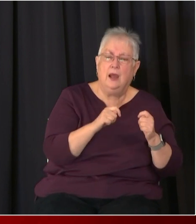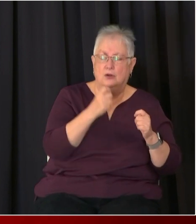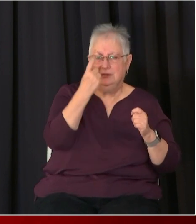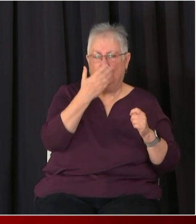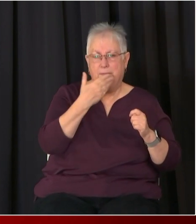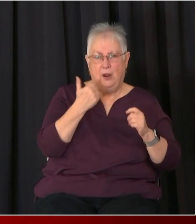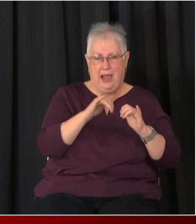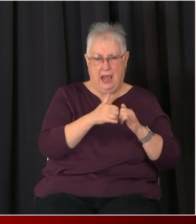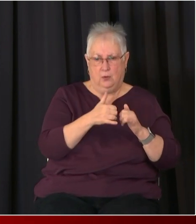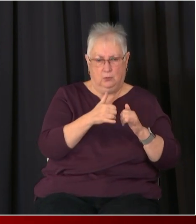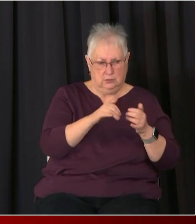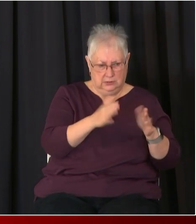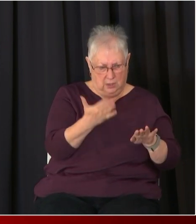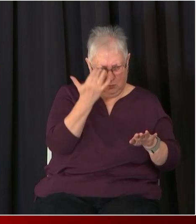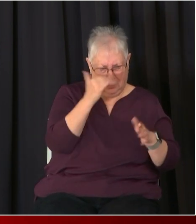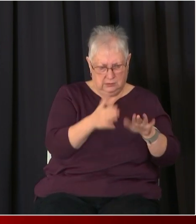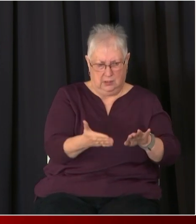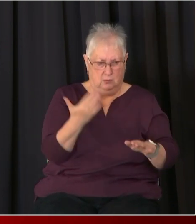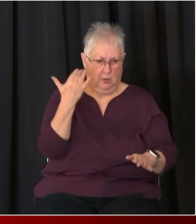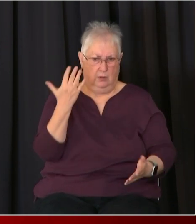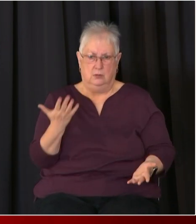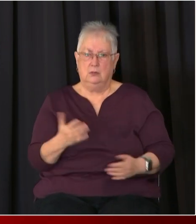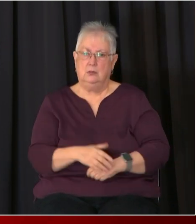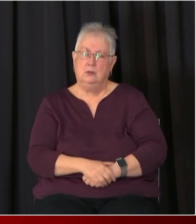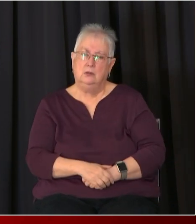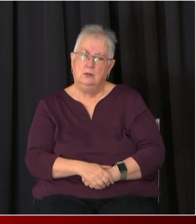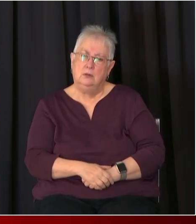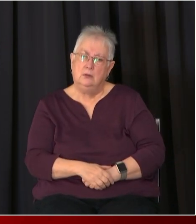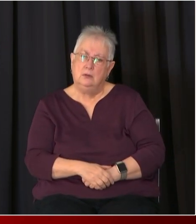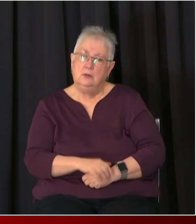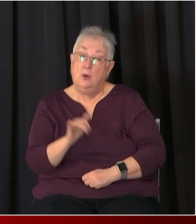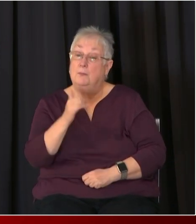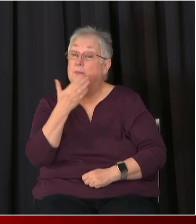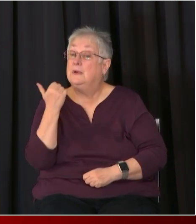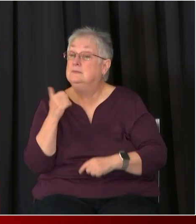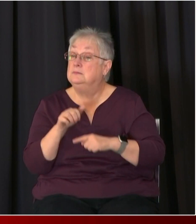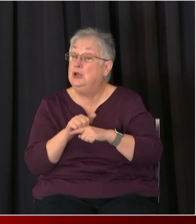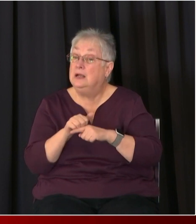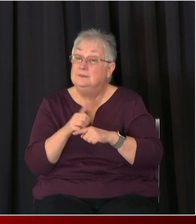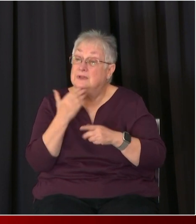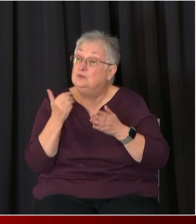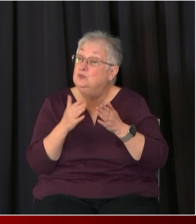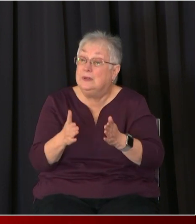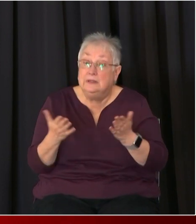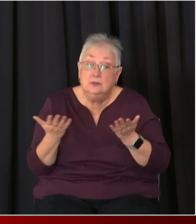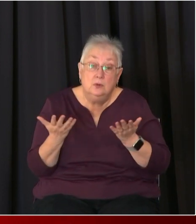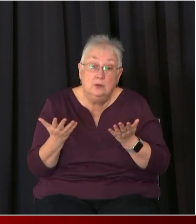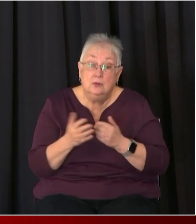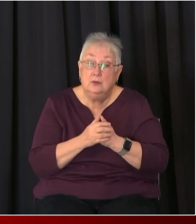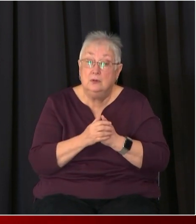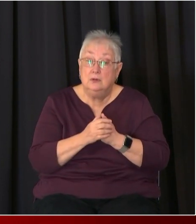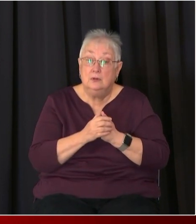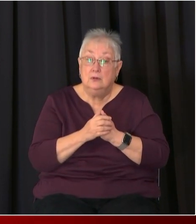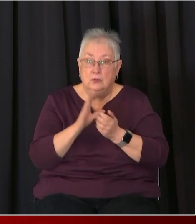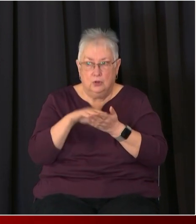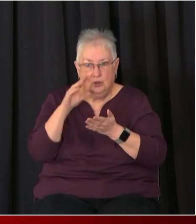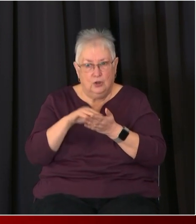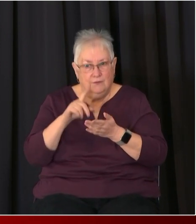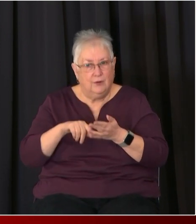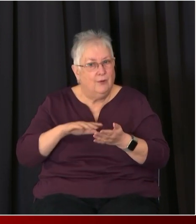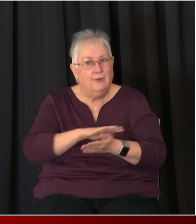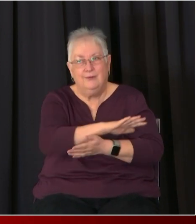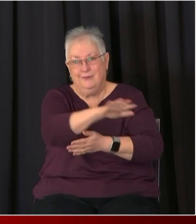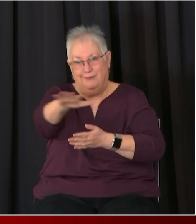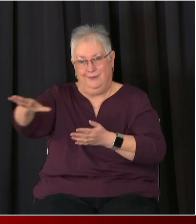are communicating with our peers in other jurisdictions, we are fortunate as the District of Columbia, as we fight